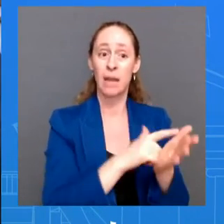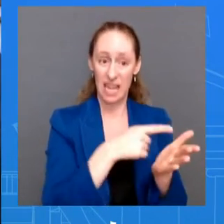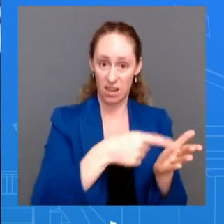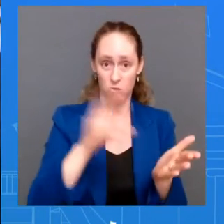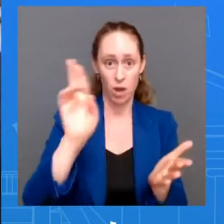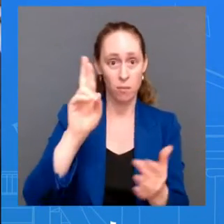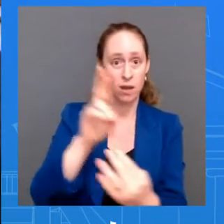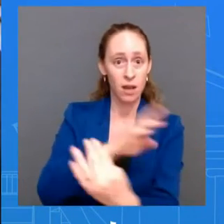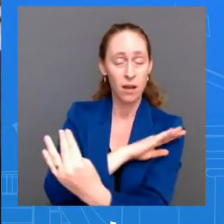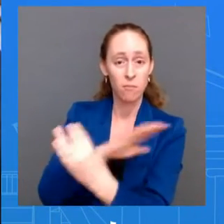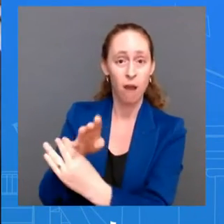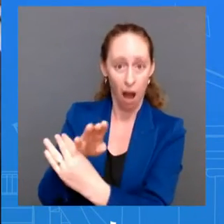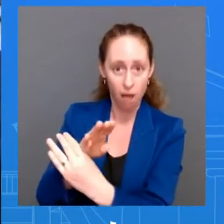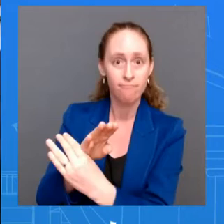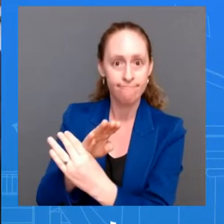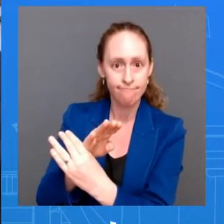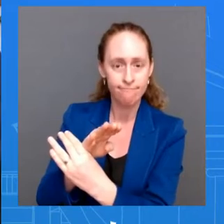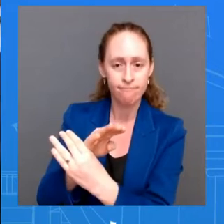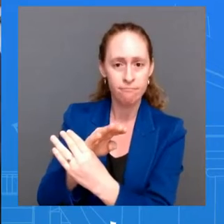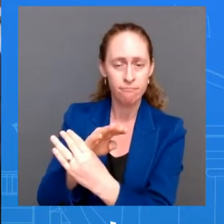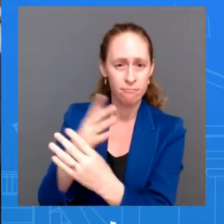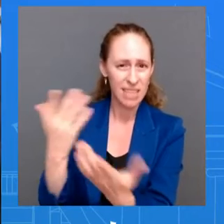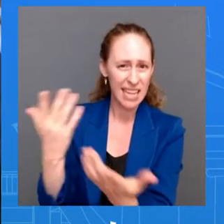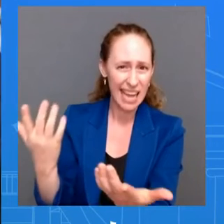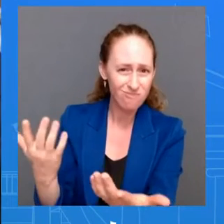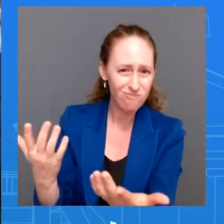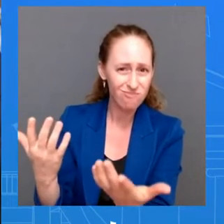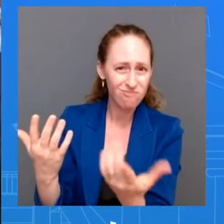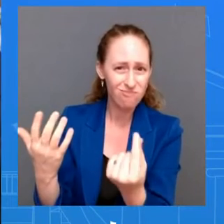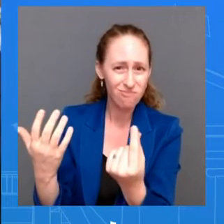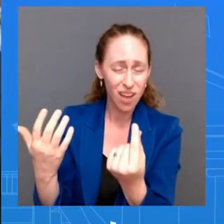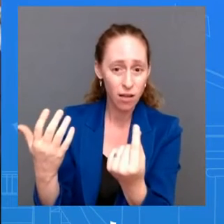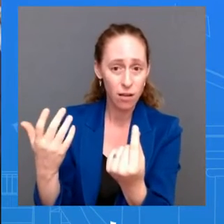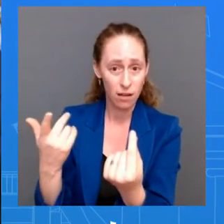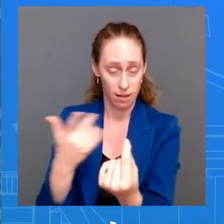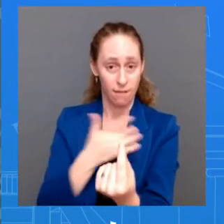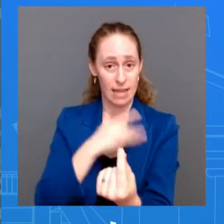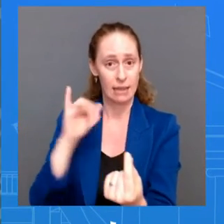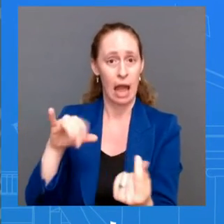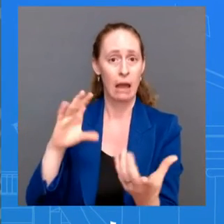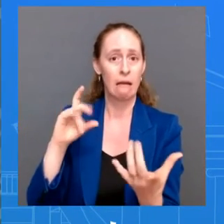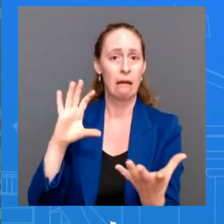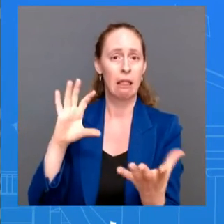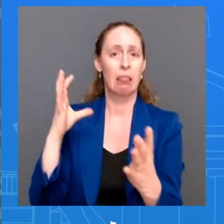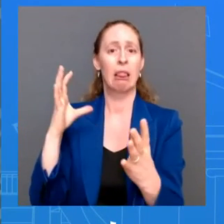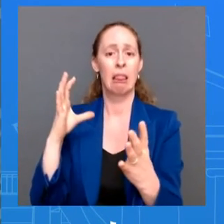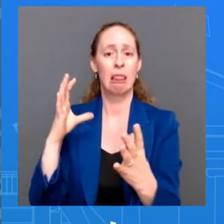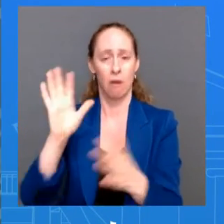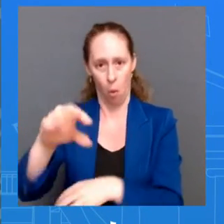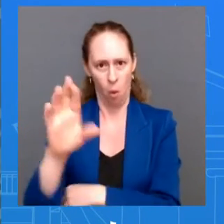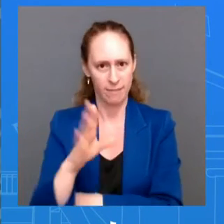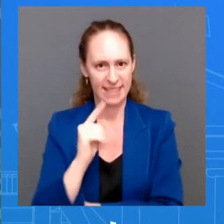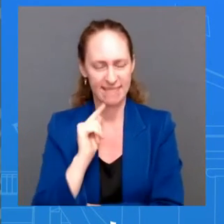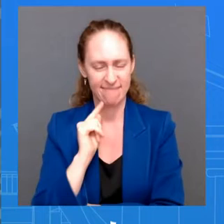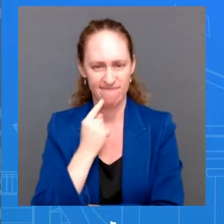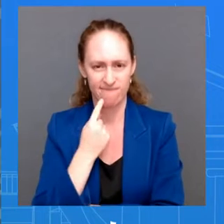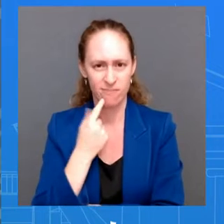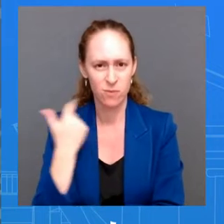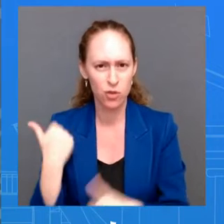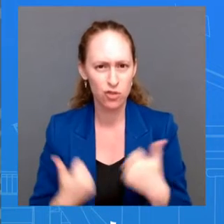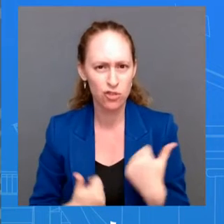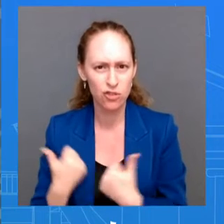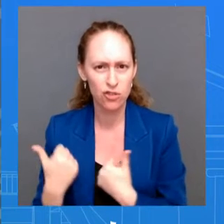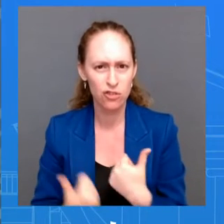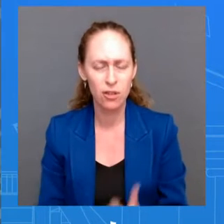hiccup, a small bump in the road, or do you see that as something more serious? So I'll say this, and I kind of said it in the opening